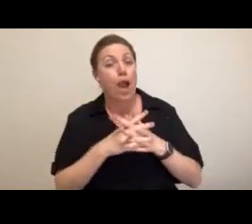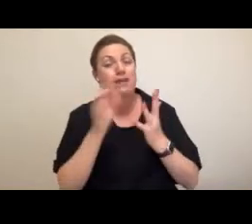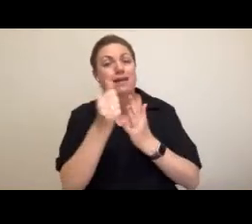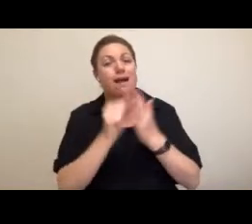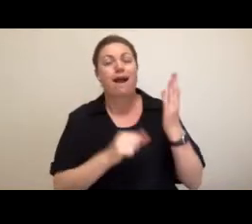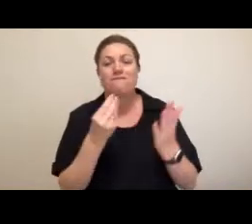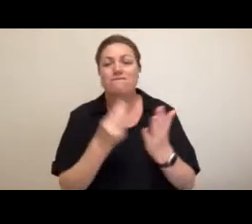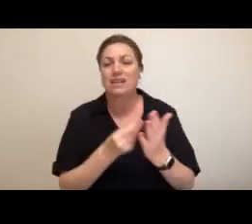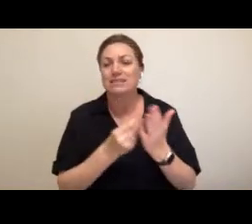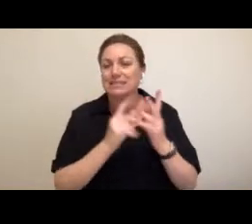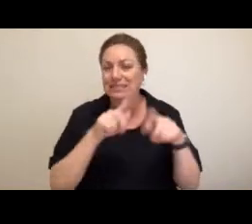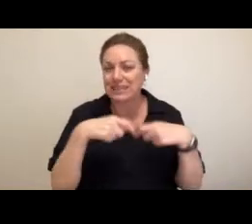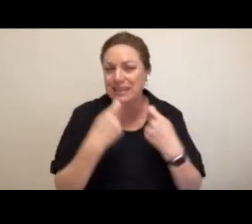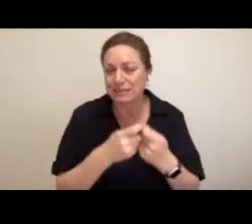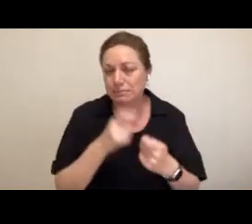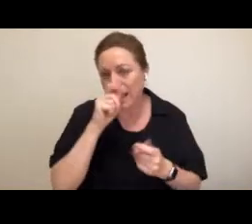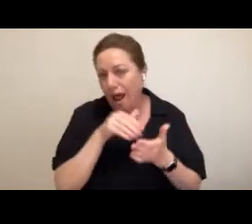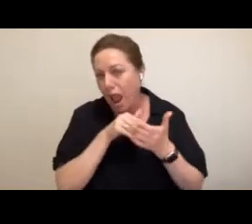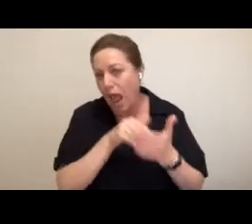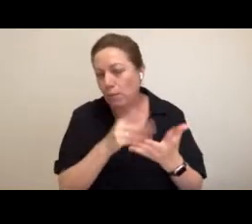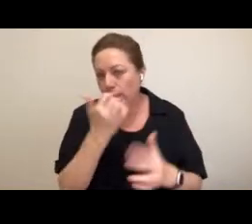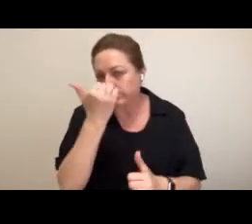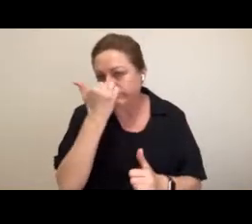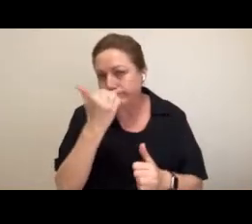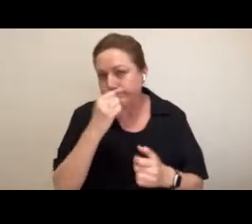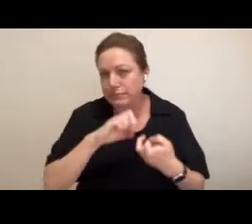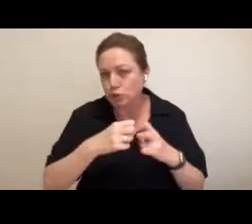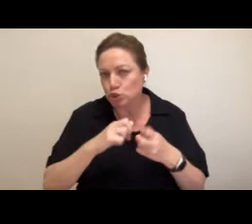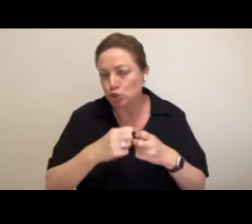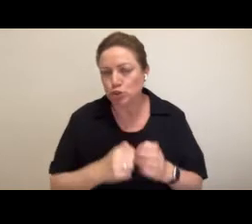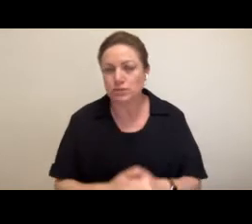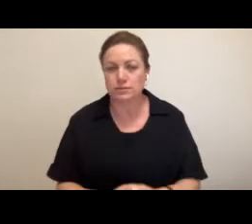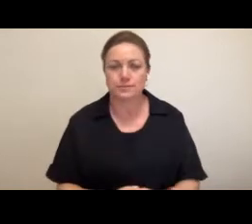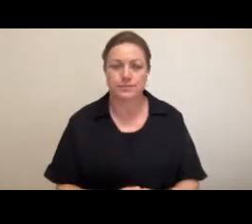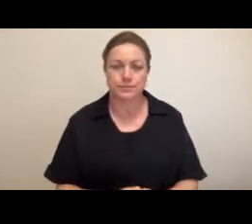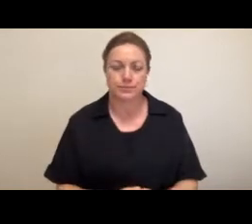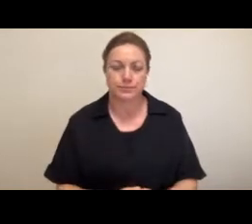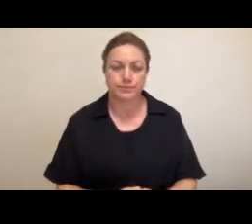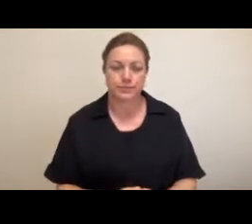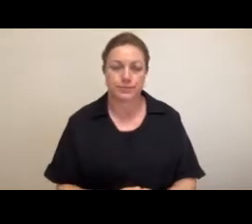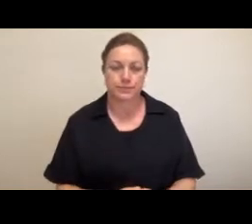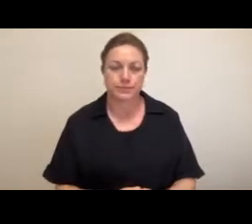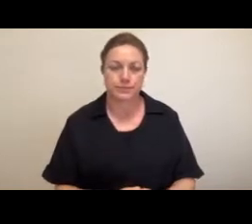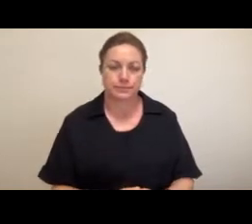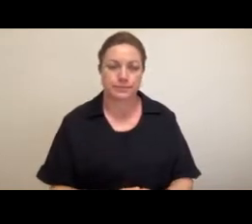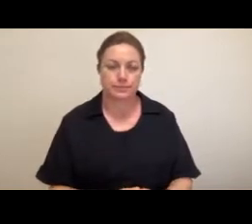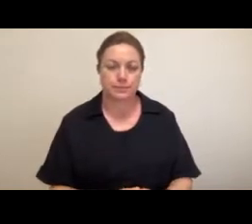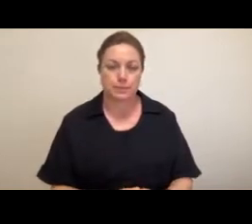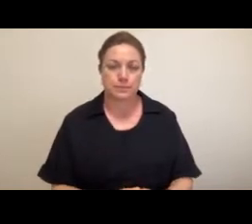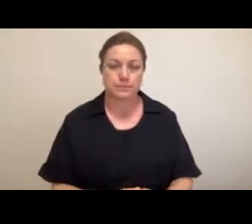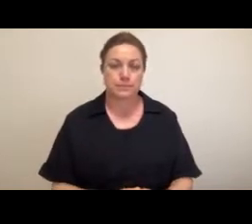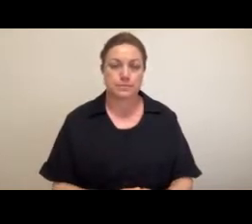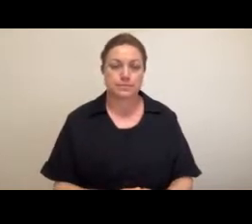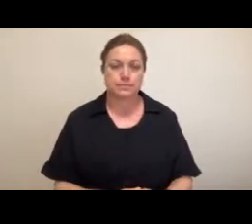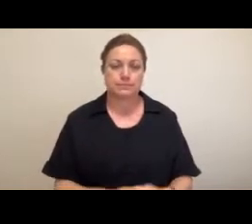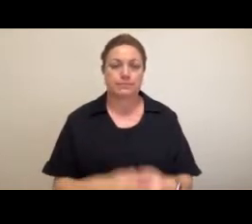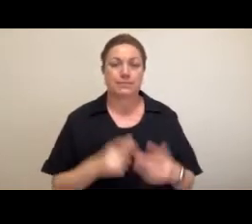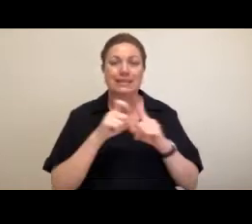issues. And Danella Bennett, whose email, hopefully you can see on that slide